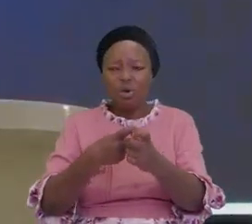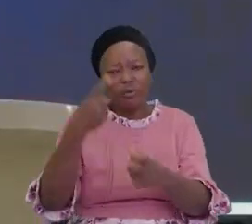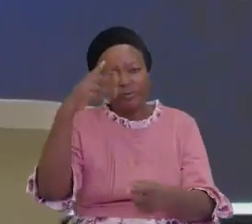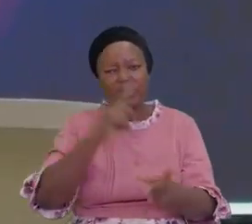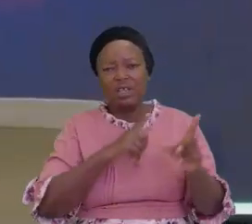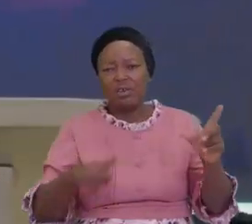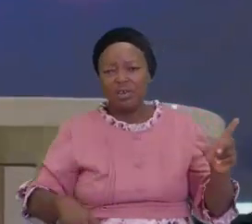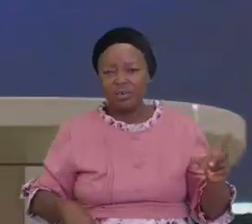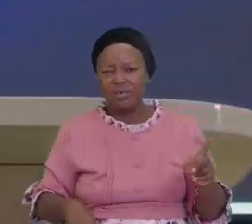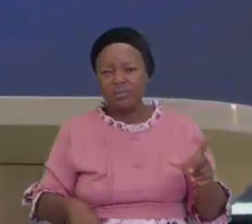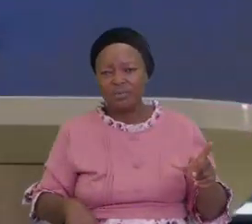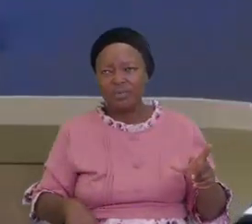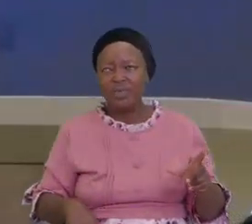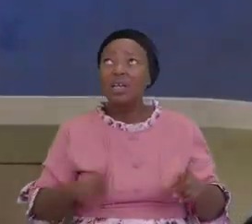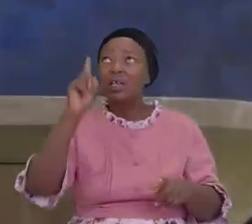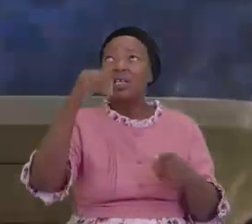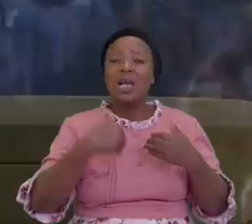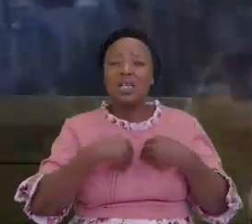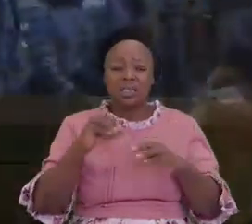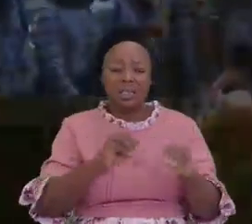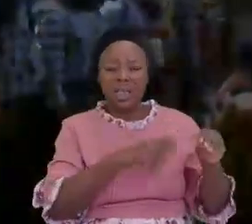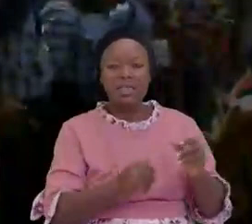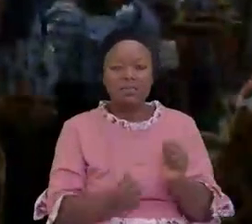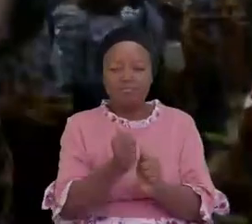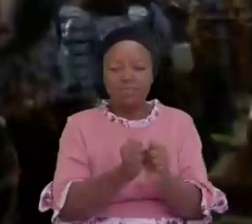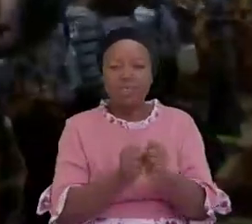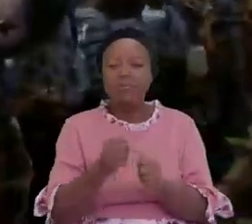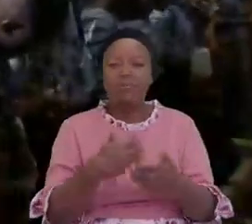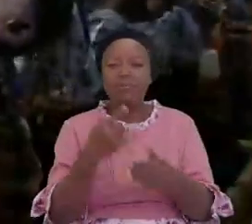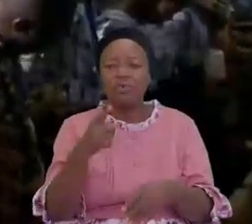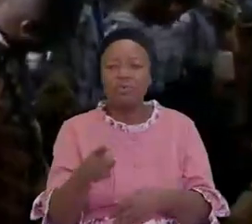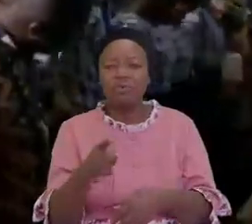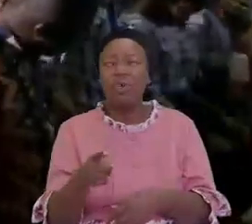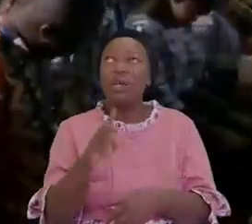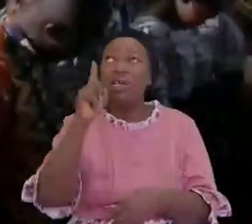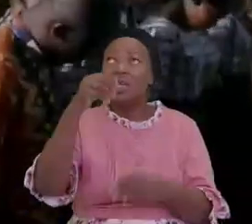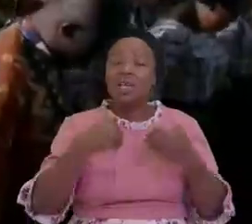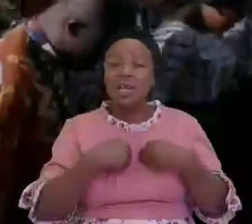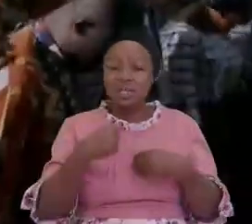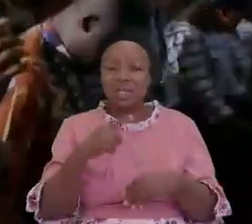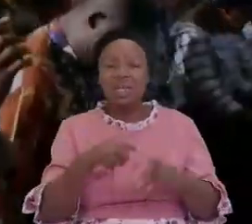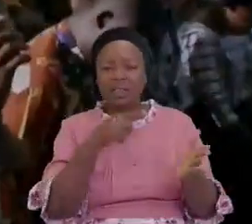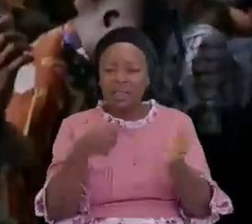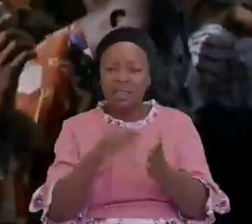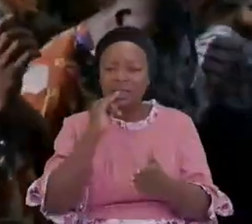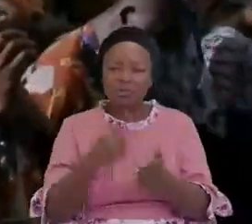Lord. He has set a race before you. And he has said, this is what you do.